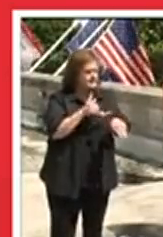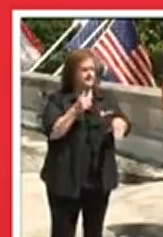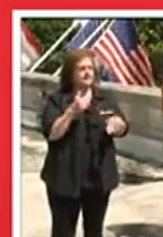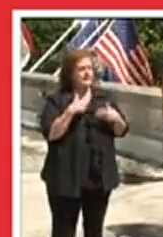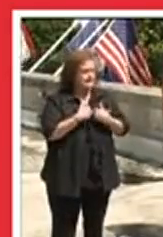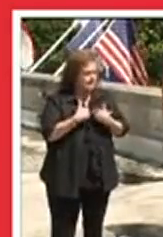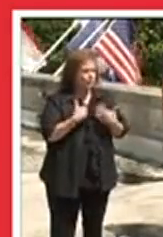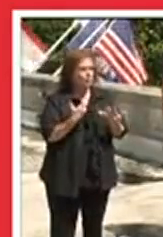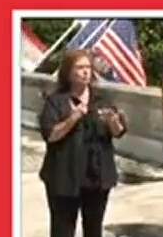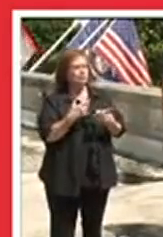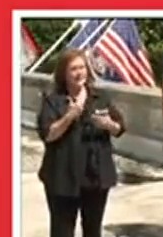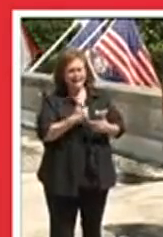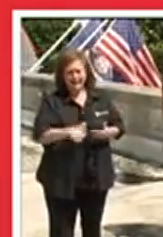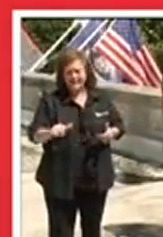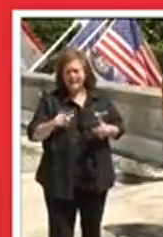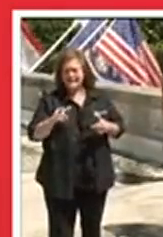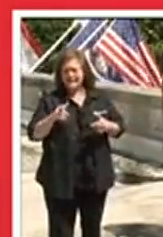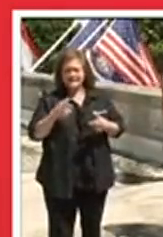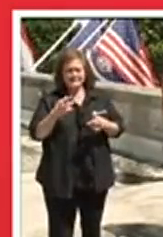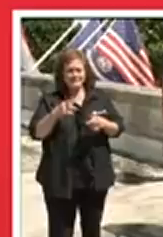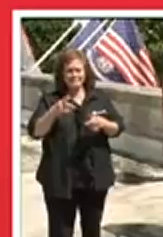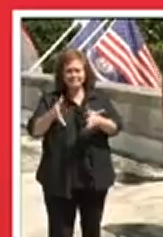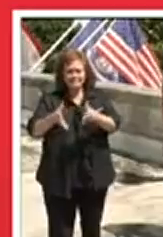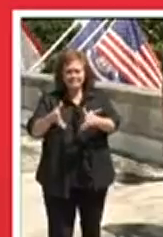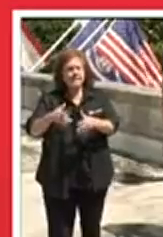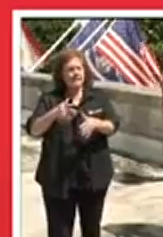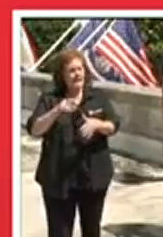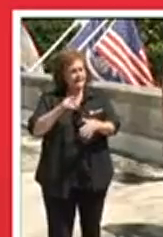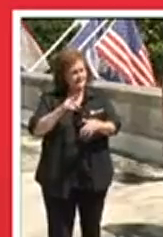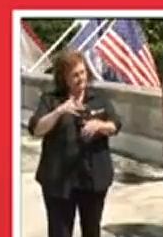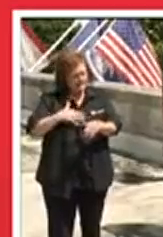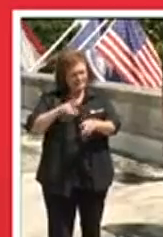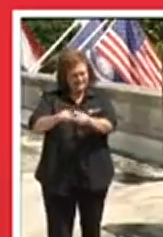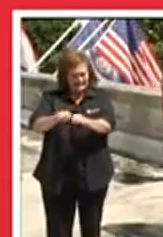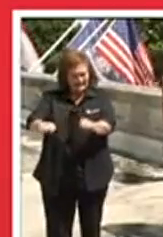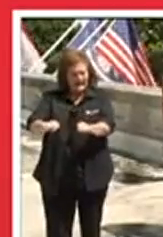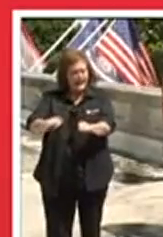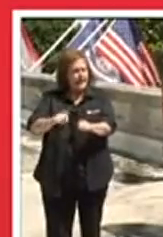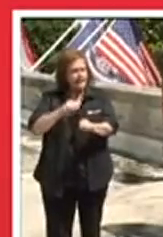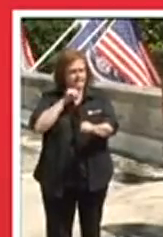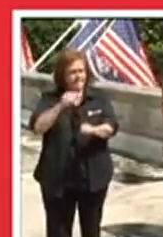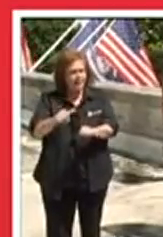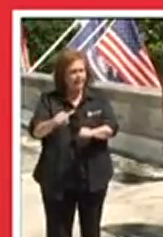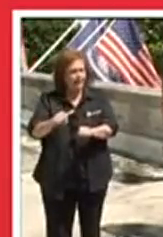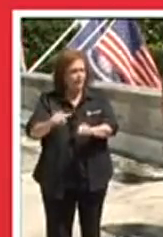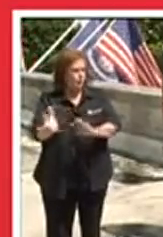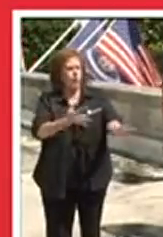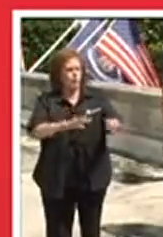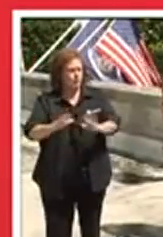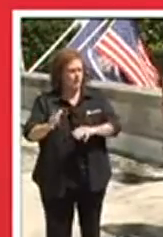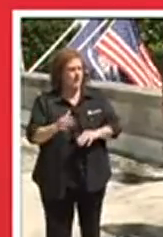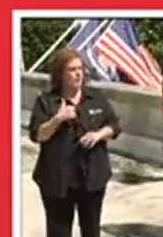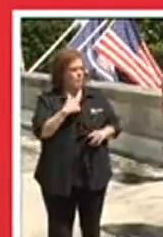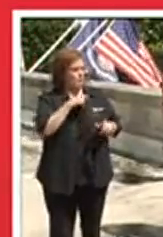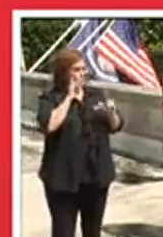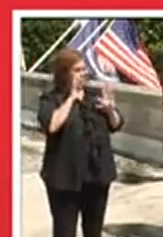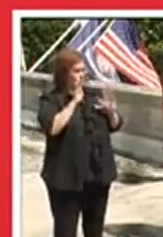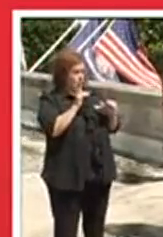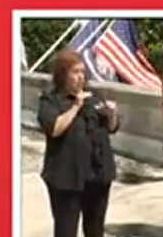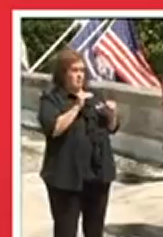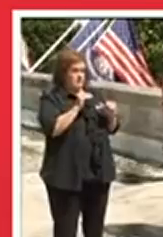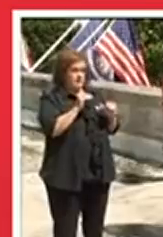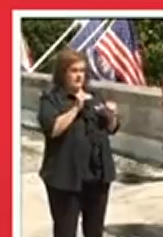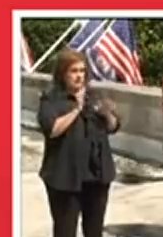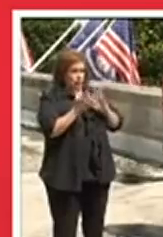it down. This storm appears to be very aggressive. We hope that it moves fast. We do not want it to sit and